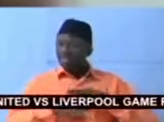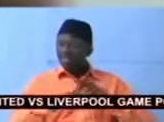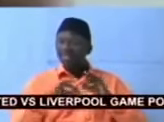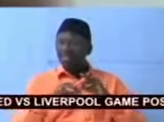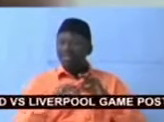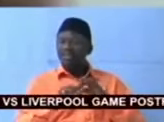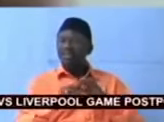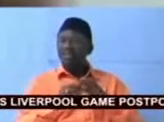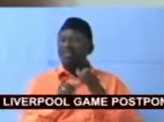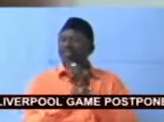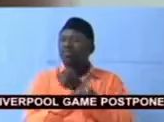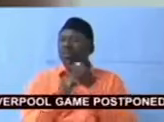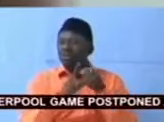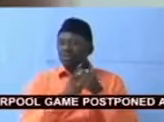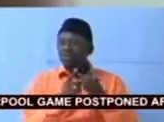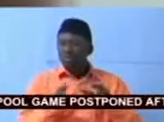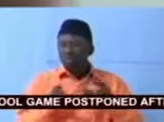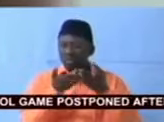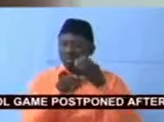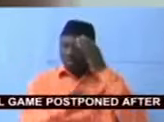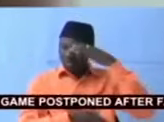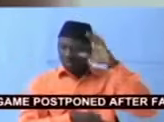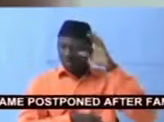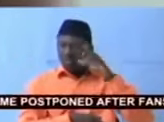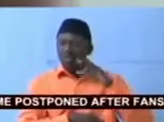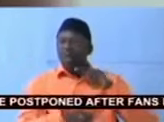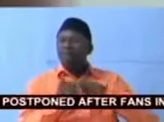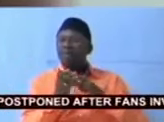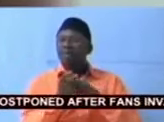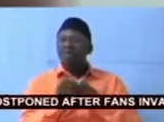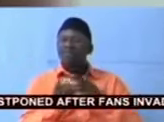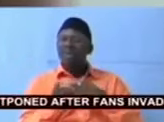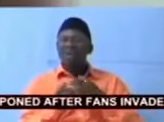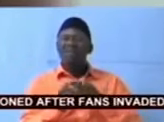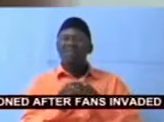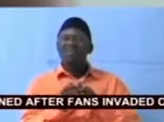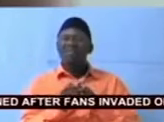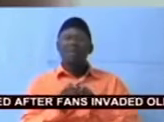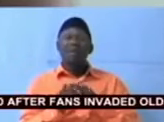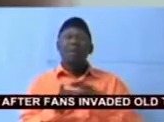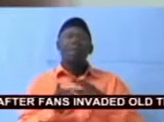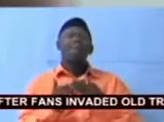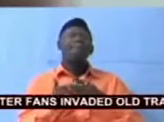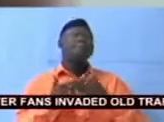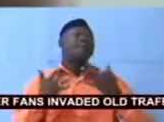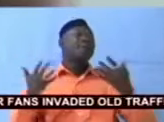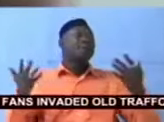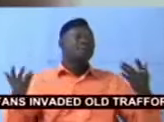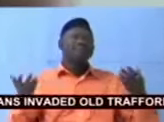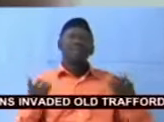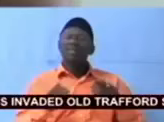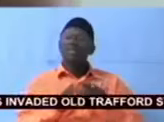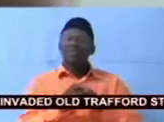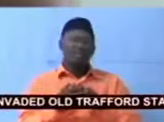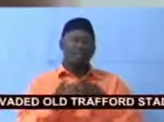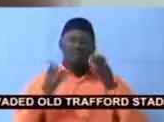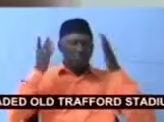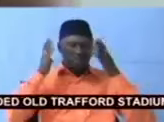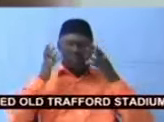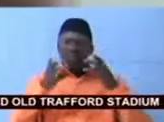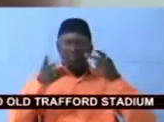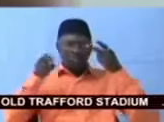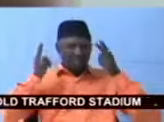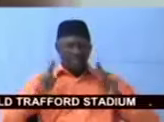Which seems to suggest that there used to be a lot of holding charges that were placed. Dafa melni dañ jàn faral di def nag di